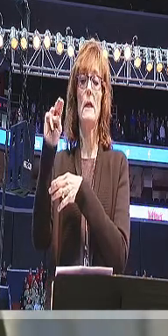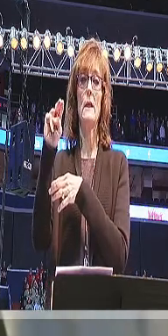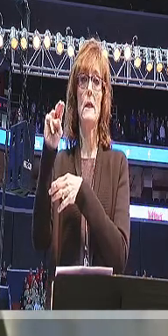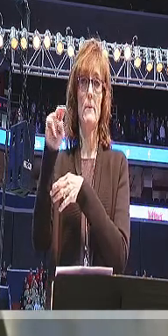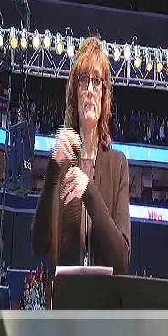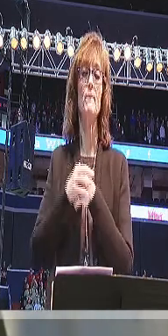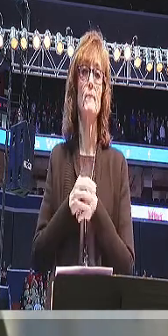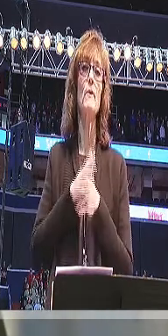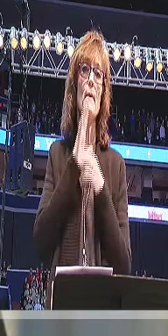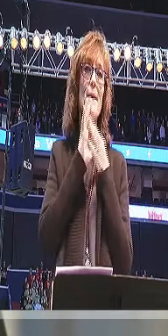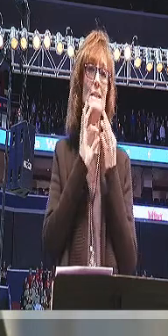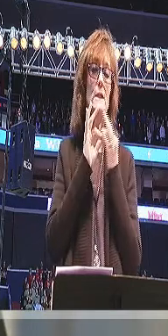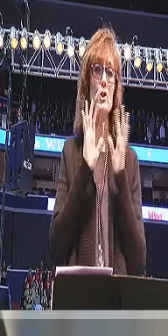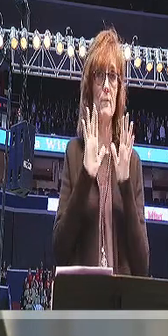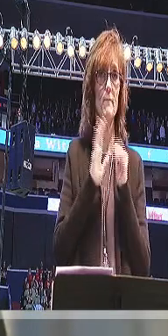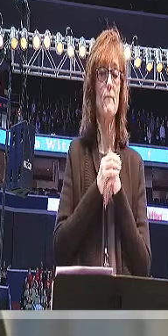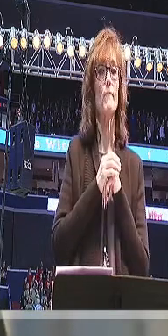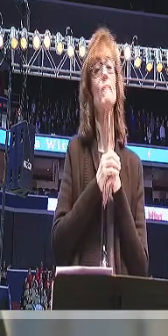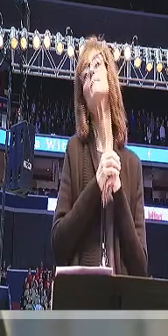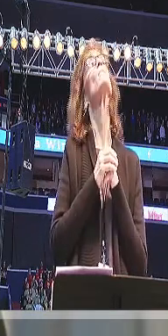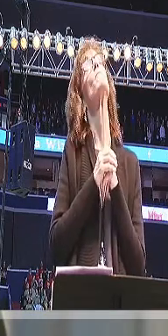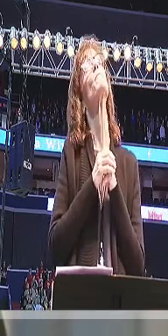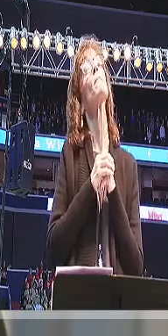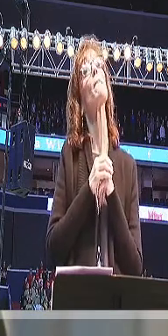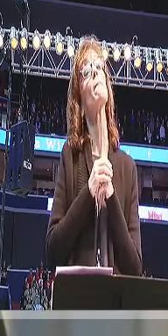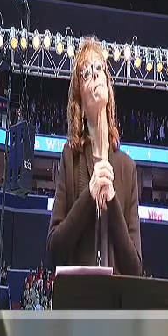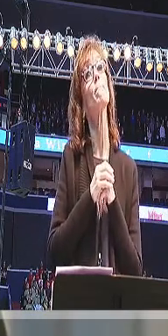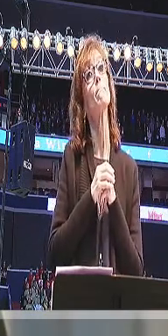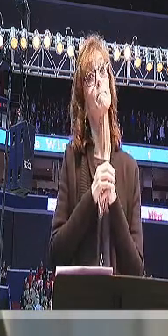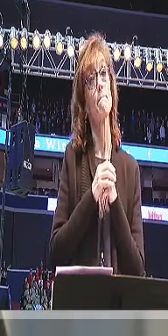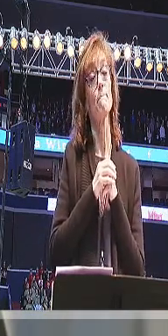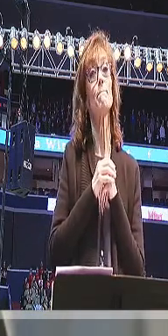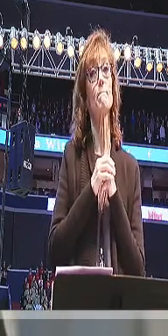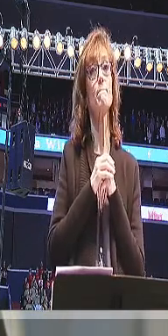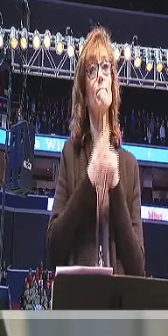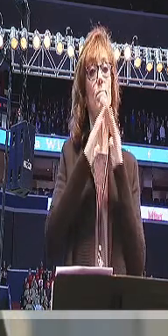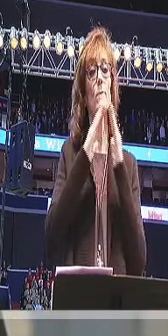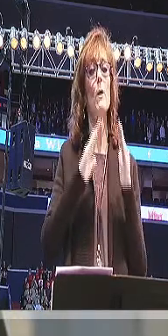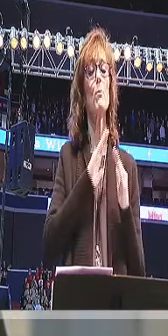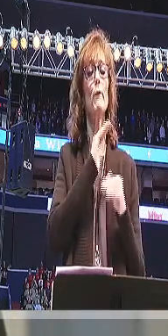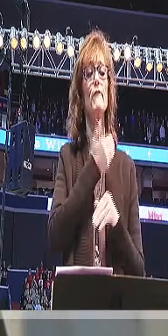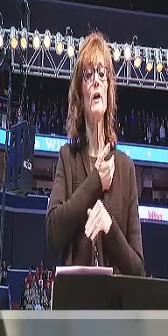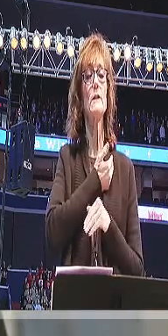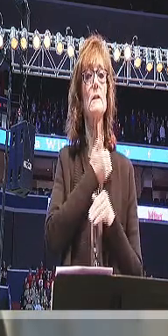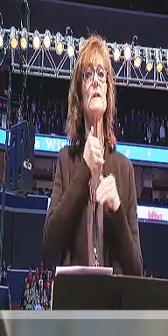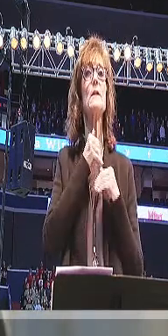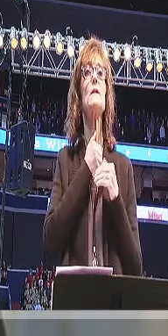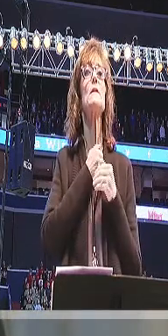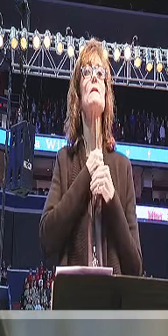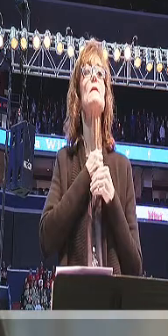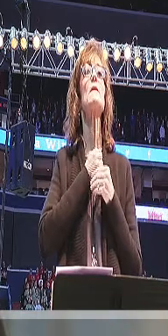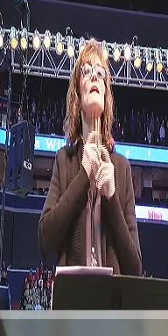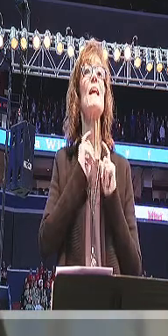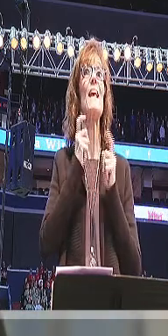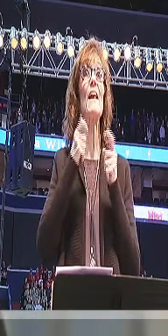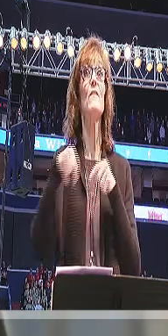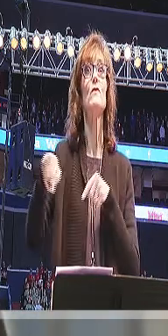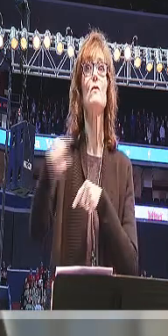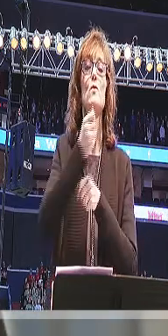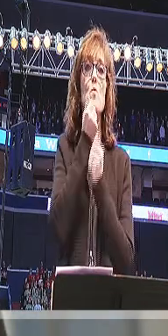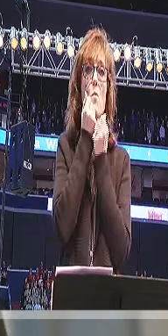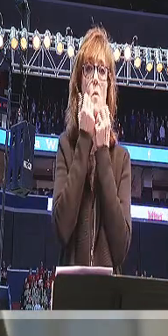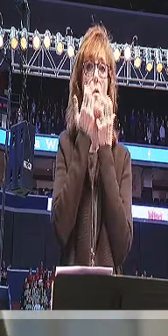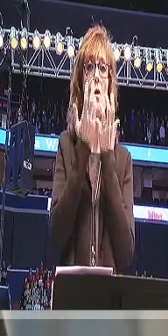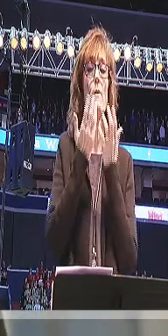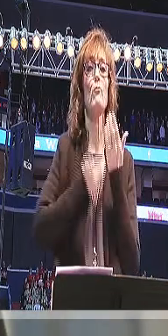This is the message. His Holiness Pope Francis sends warm greetings and the assurance of